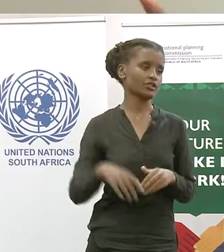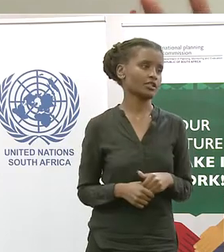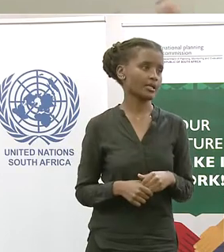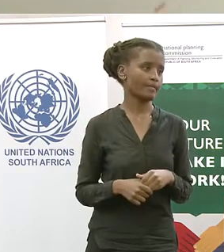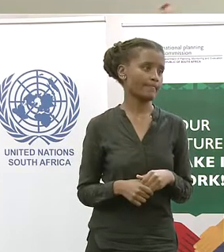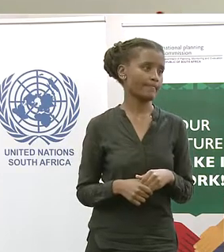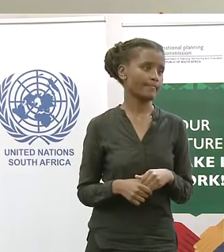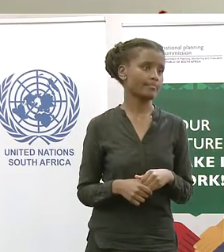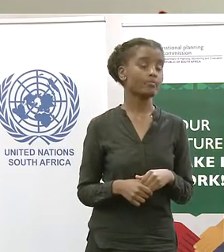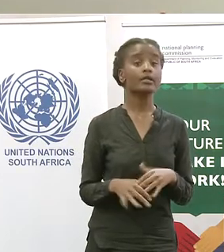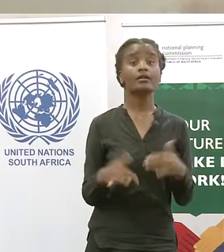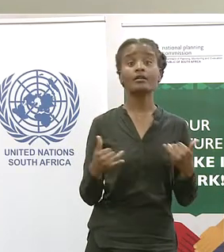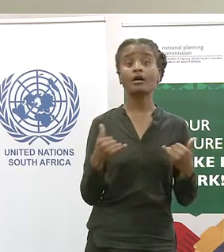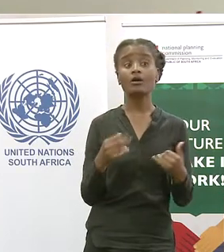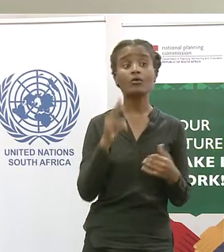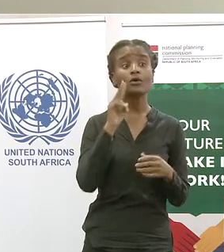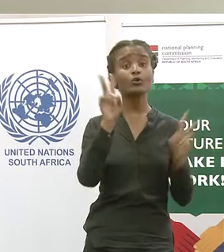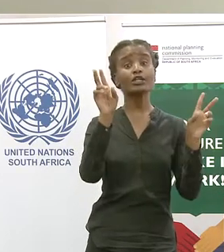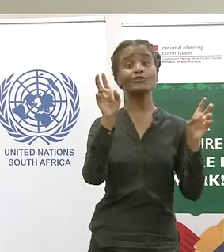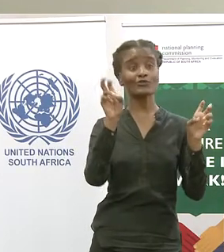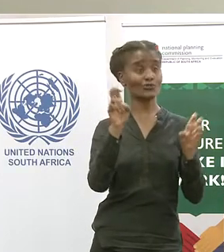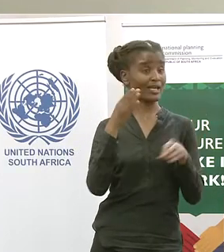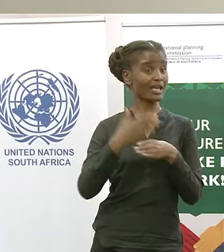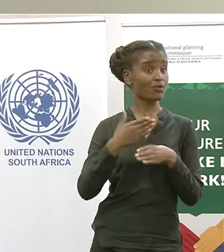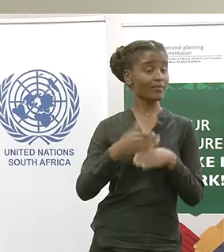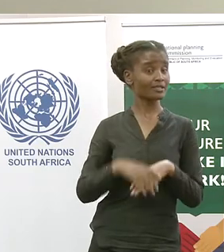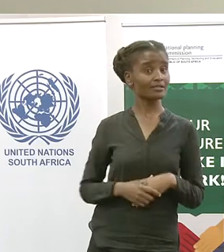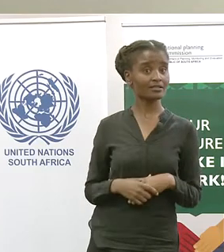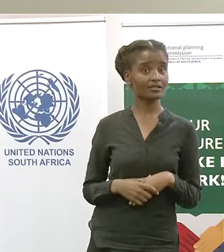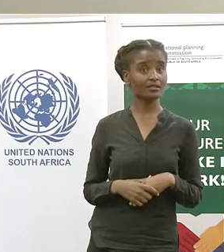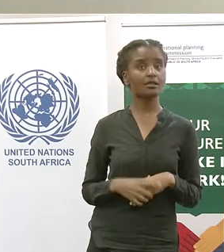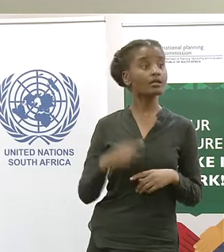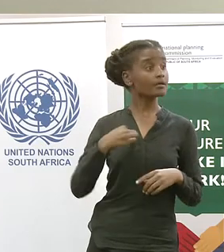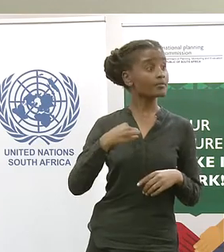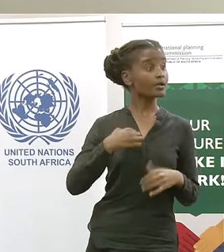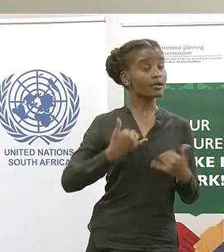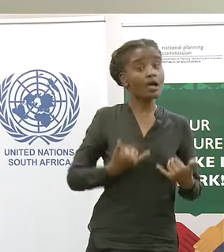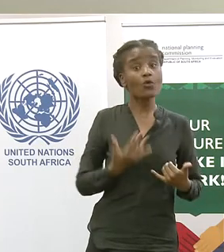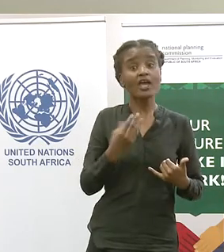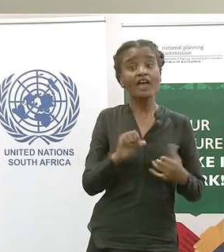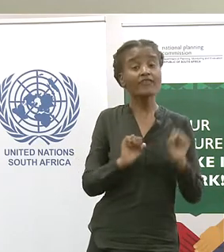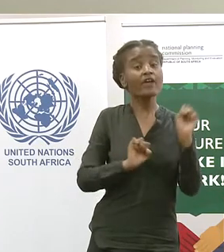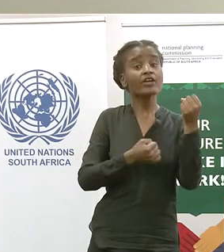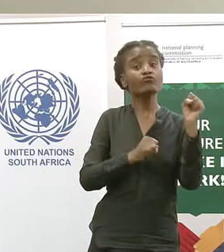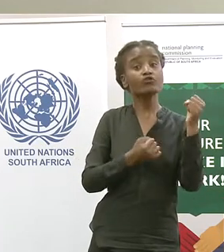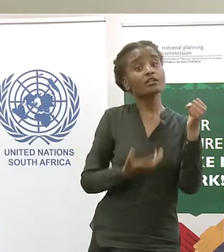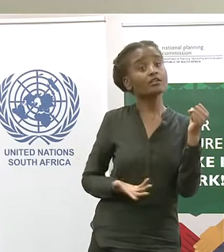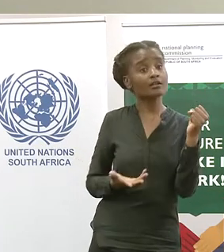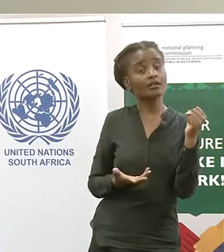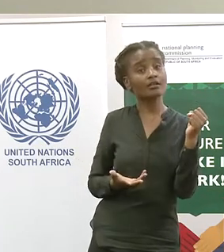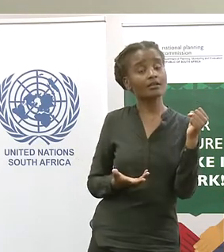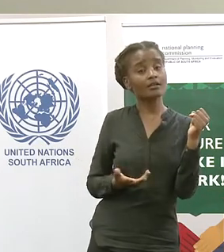When we look at employment, you know, this is another thing. I mean, I run a factory now. I'll be honest with you.